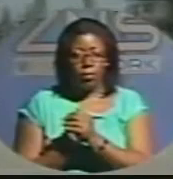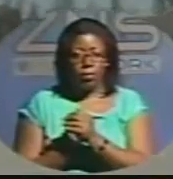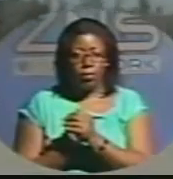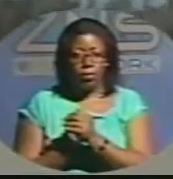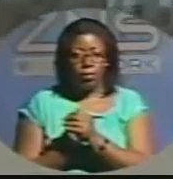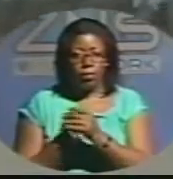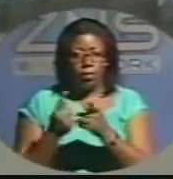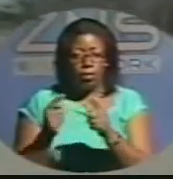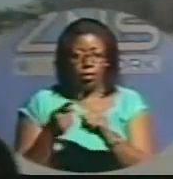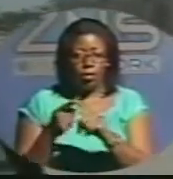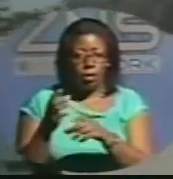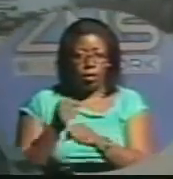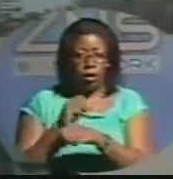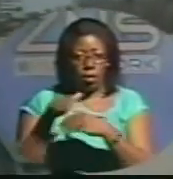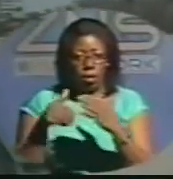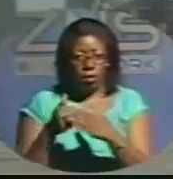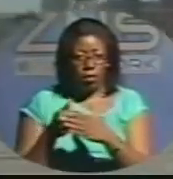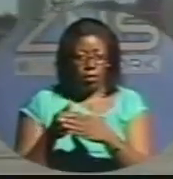project delivered. So